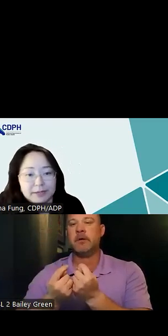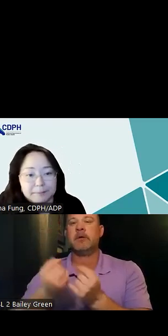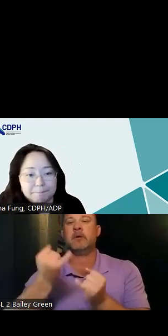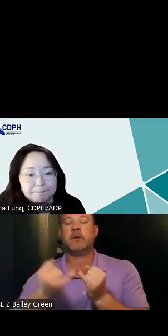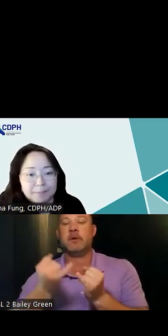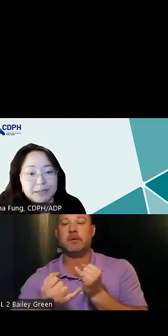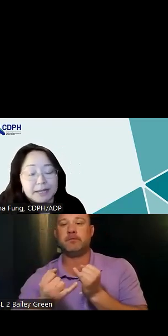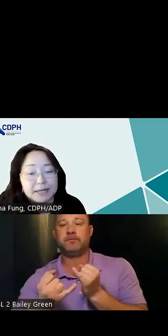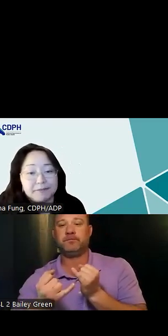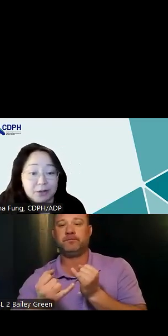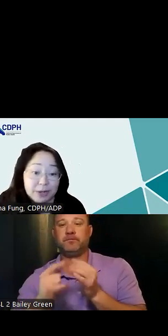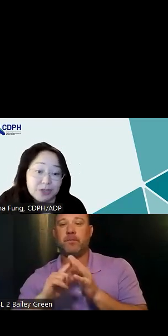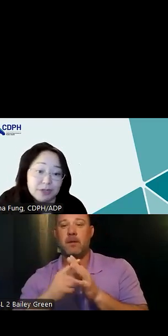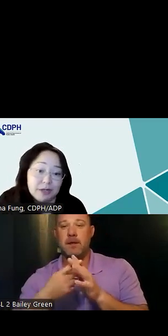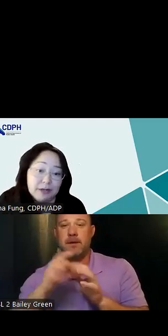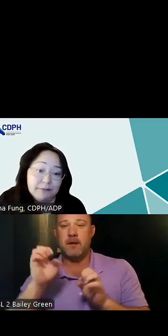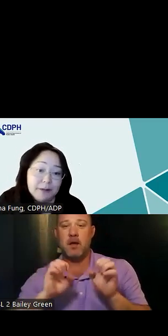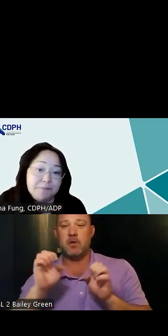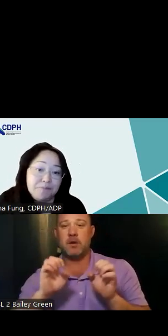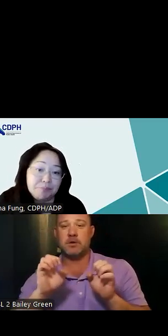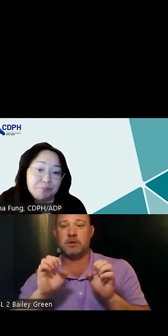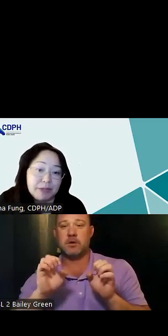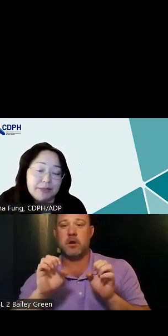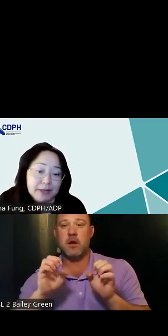be beginning evaluation of